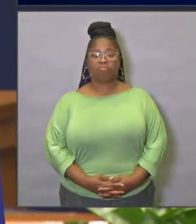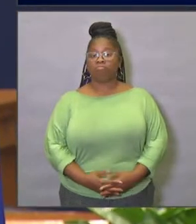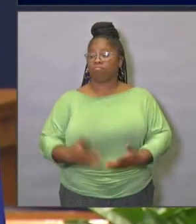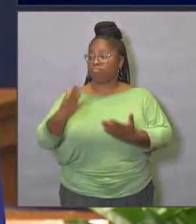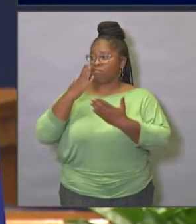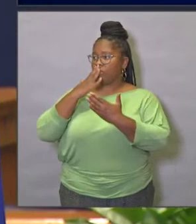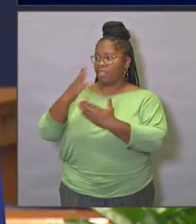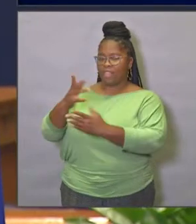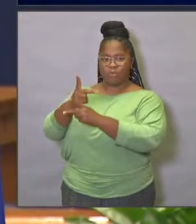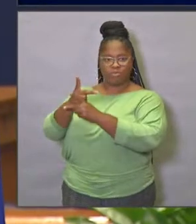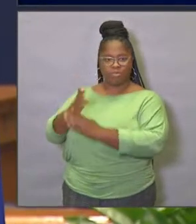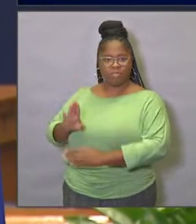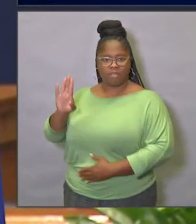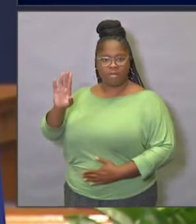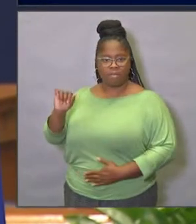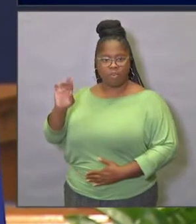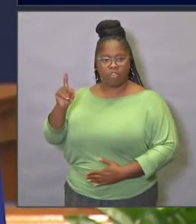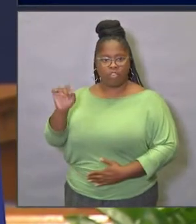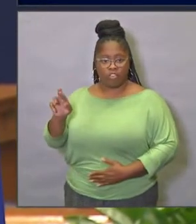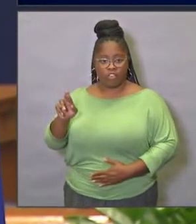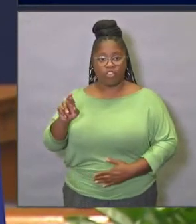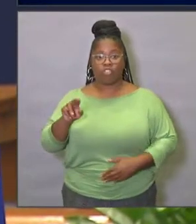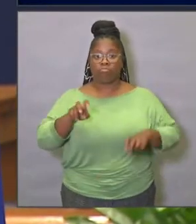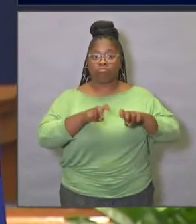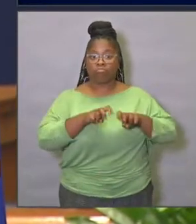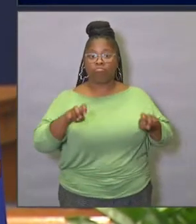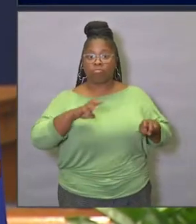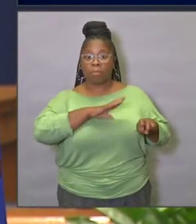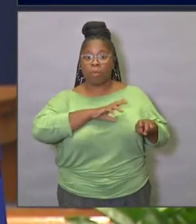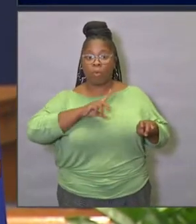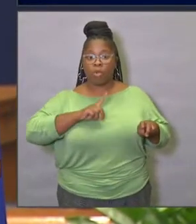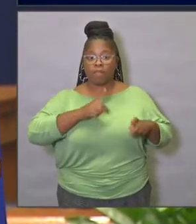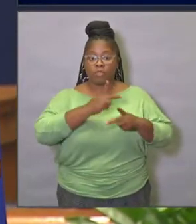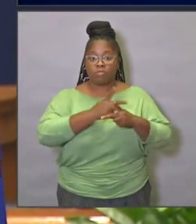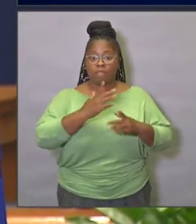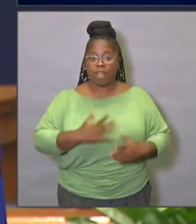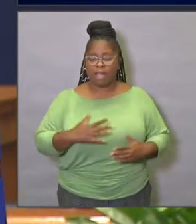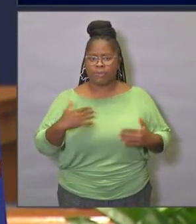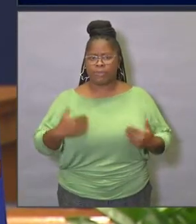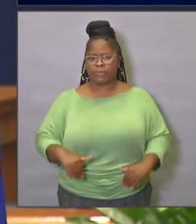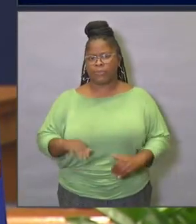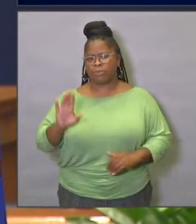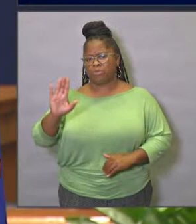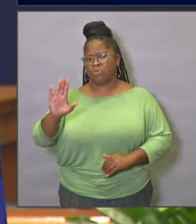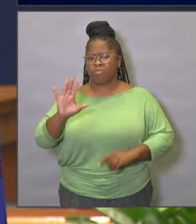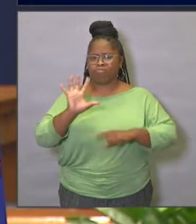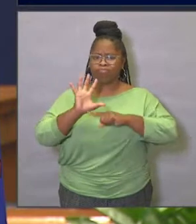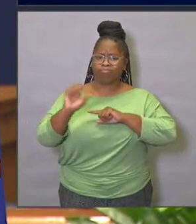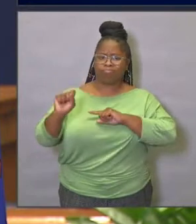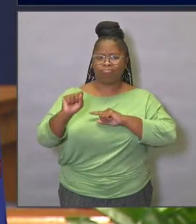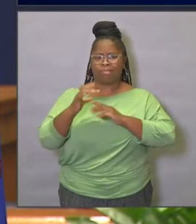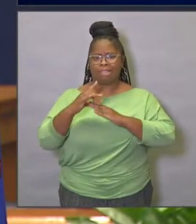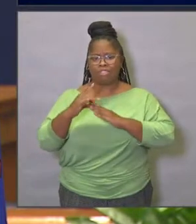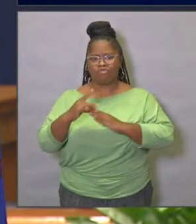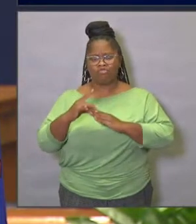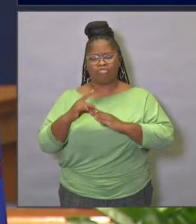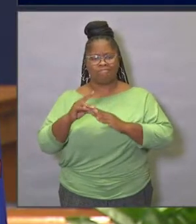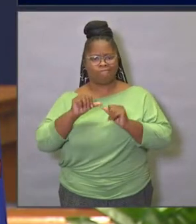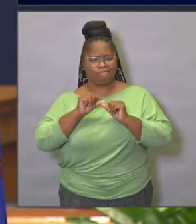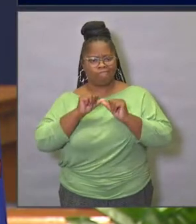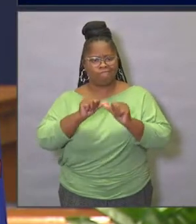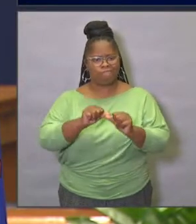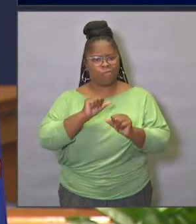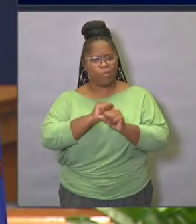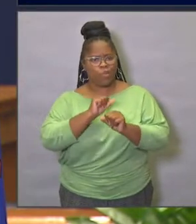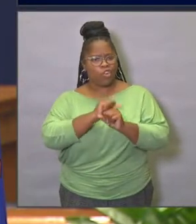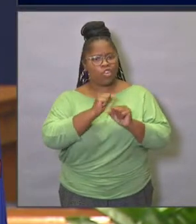Thank you, Supervisor Barger, and to the entire Board of Supervisors. Your extraordinary leadership and tireless work addressing the needs